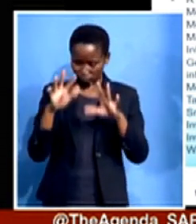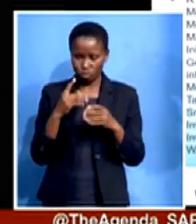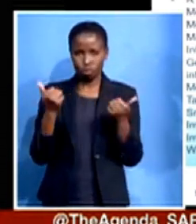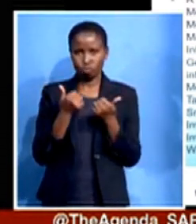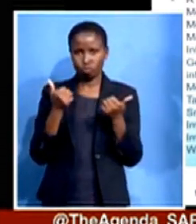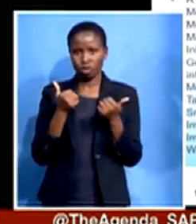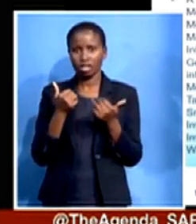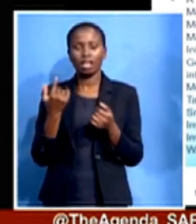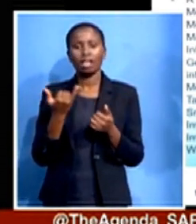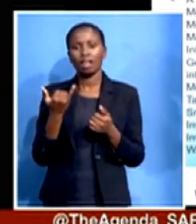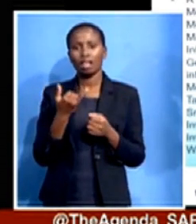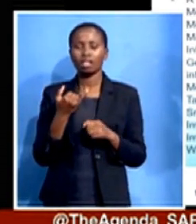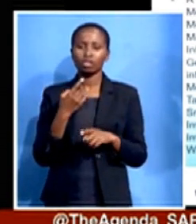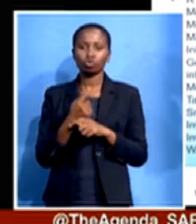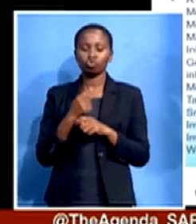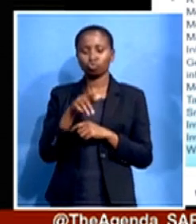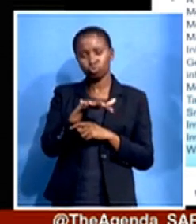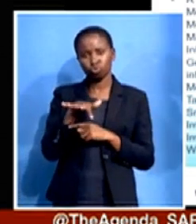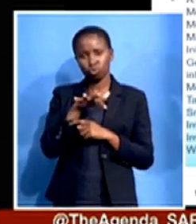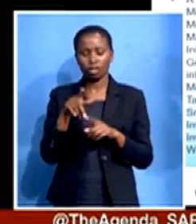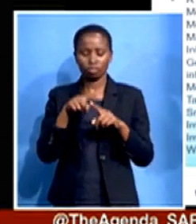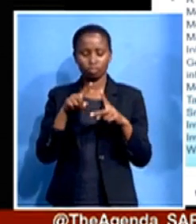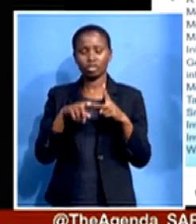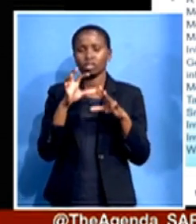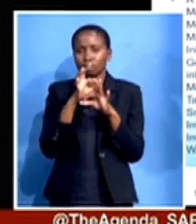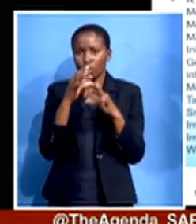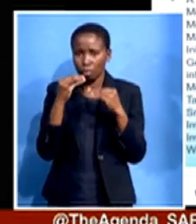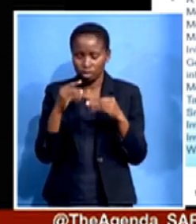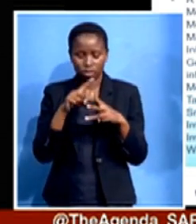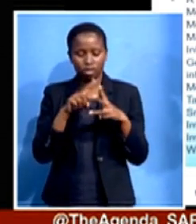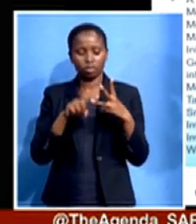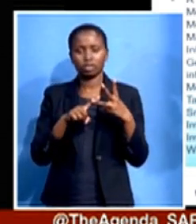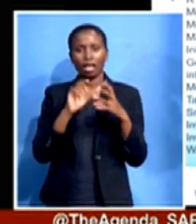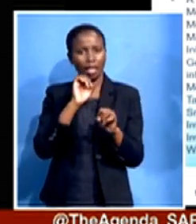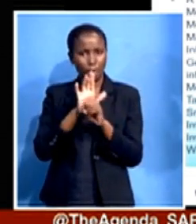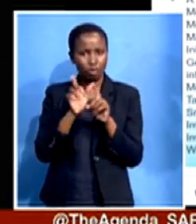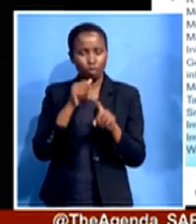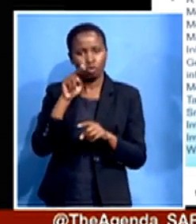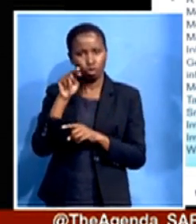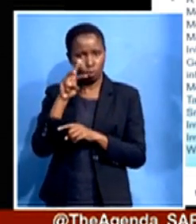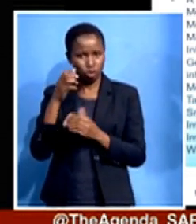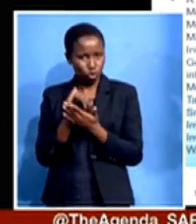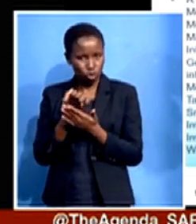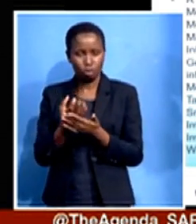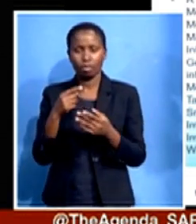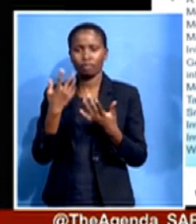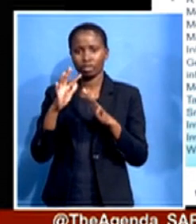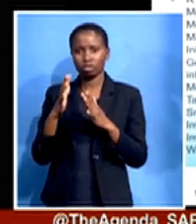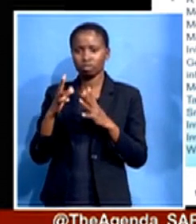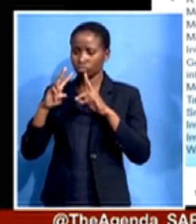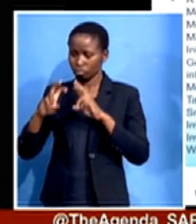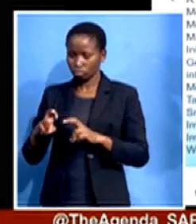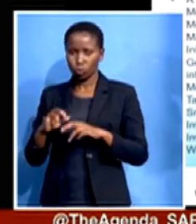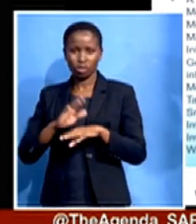small business impact study, the impact on Northwest economy study during the time of the pandemic,